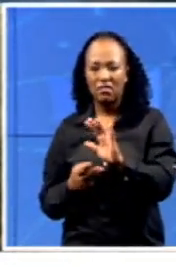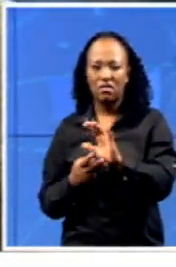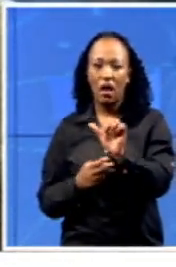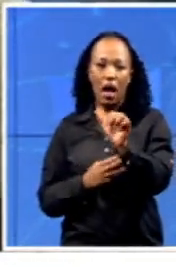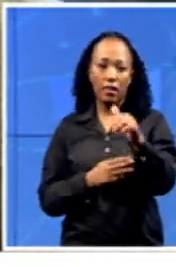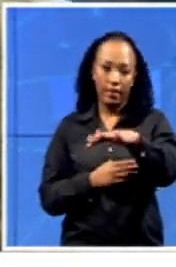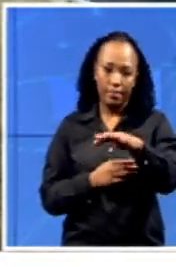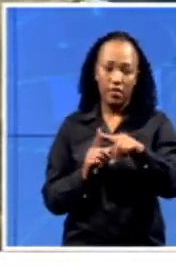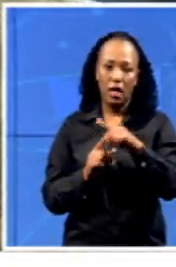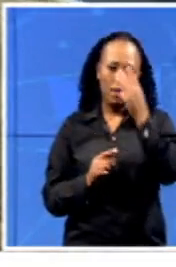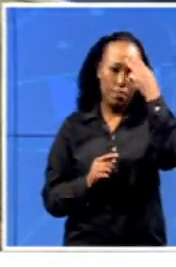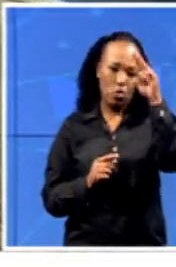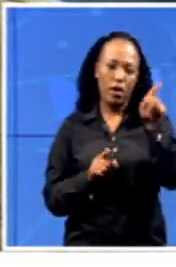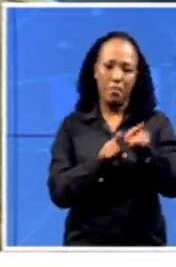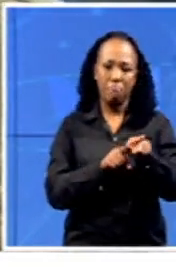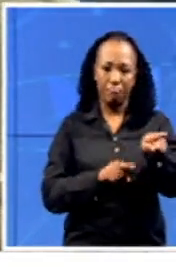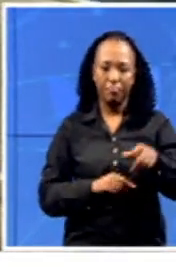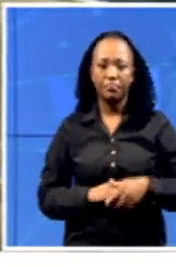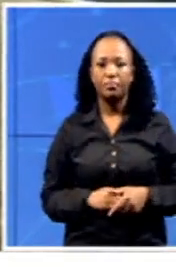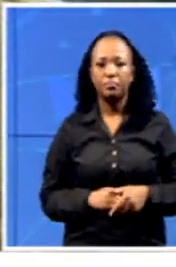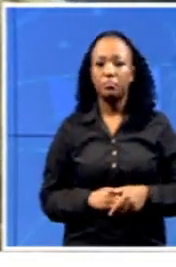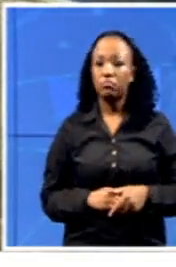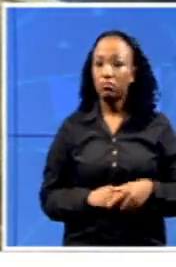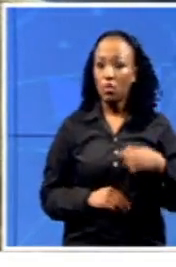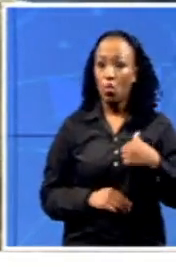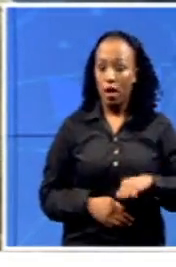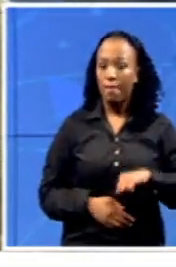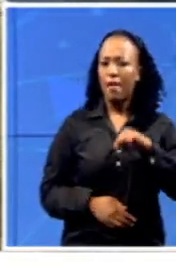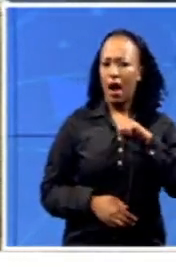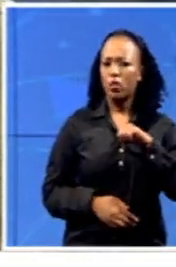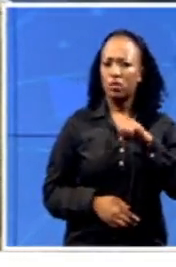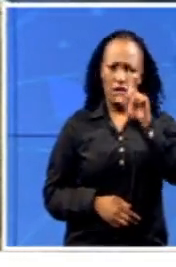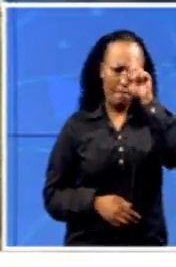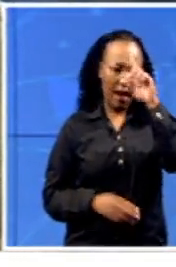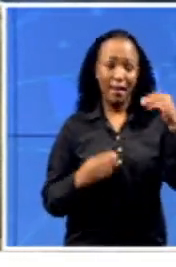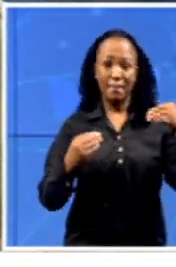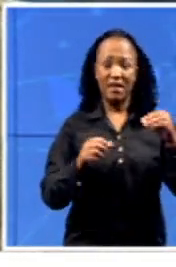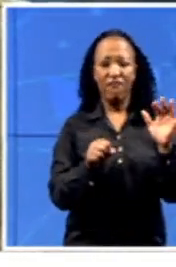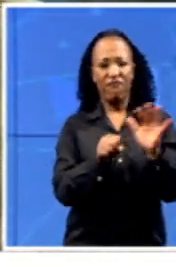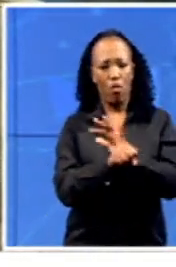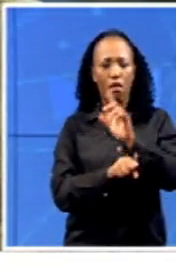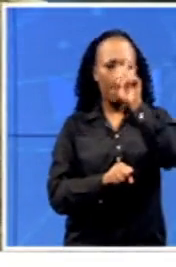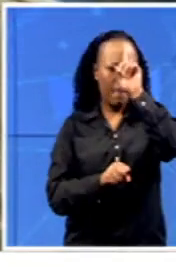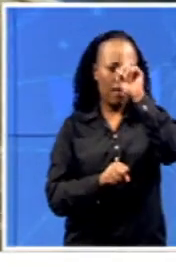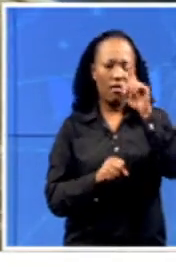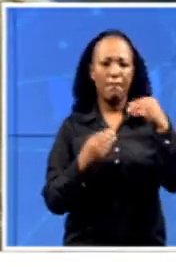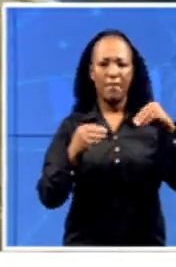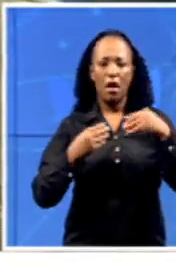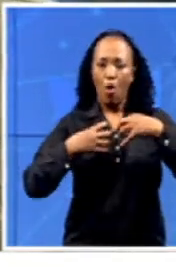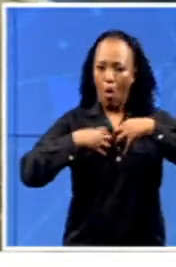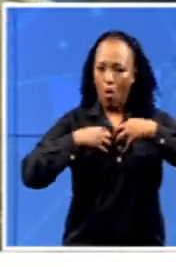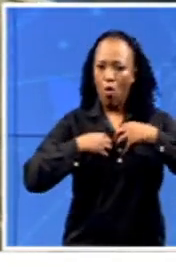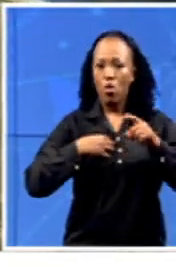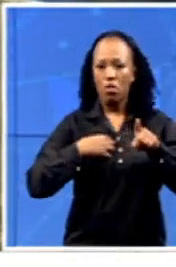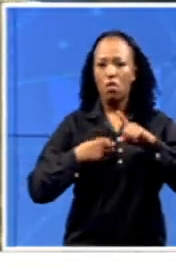Bergendal, and Pretoria Skop. And we are proud to be a black-owned business, fully 100% black-owned business,